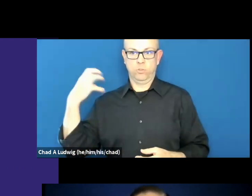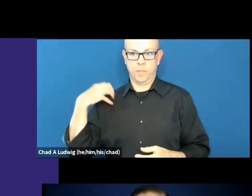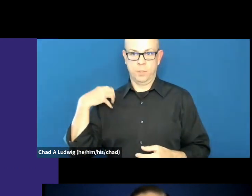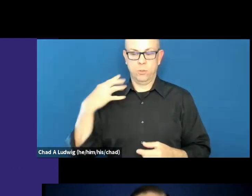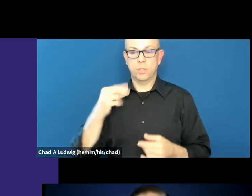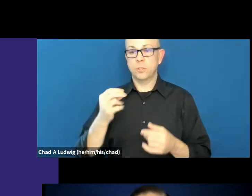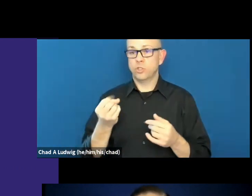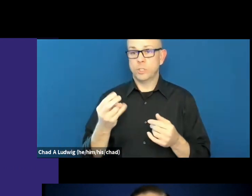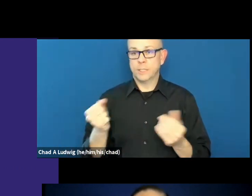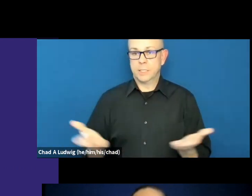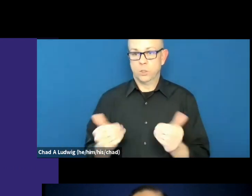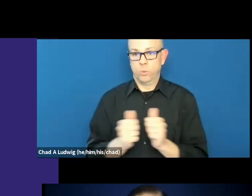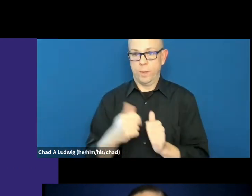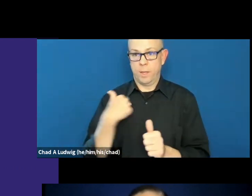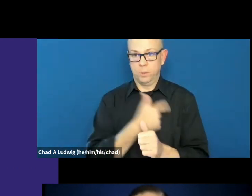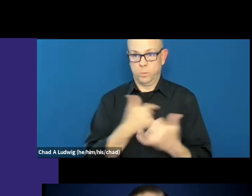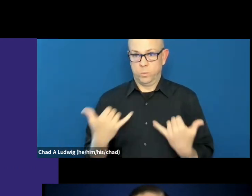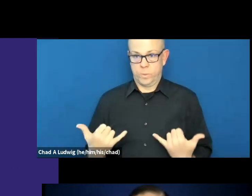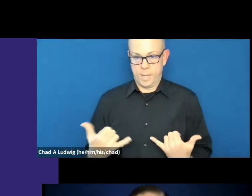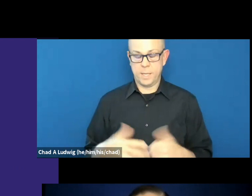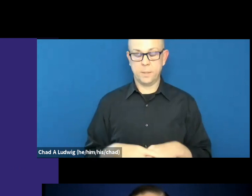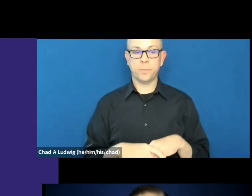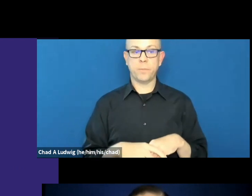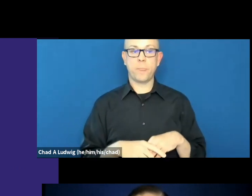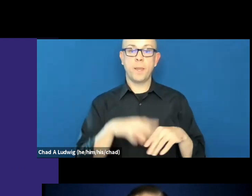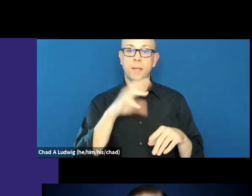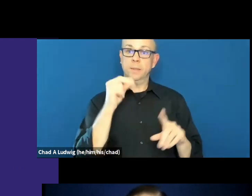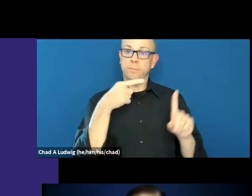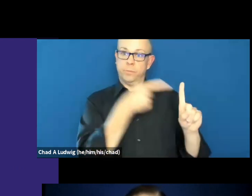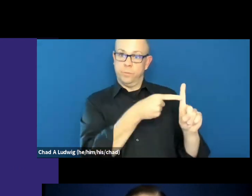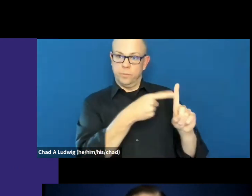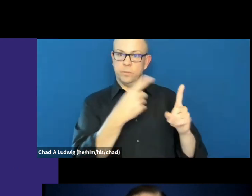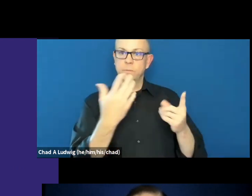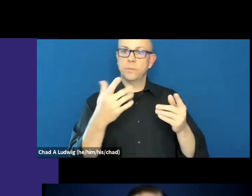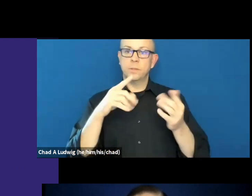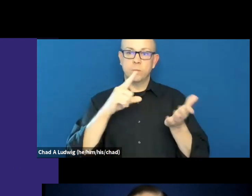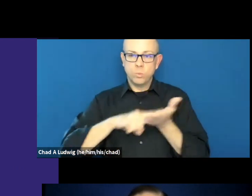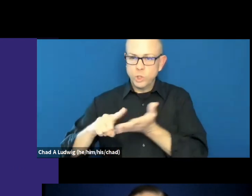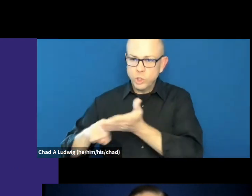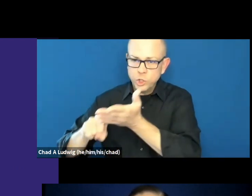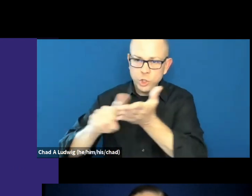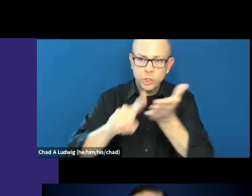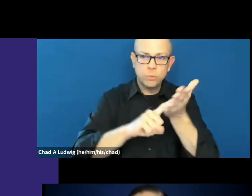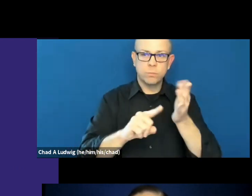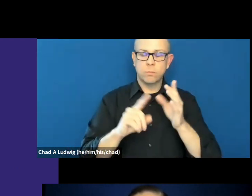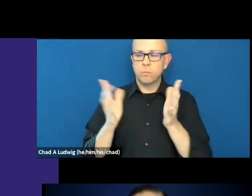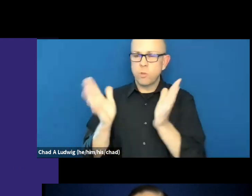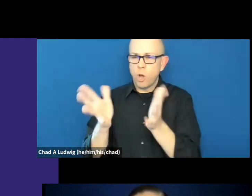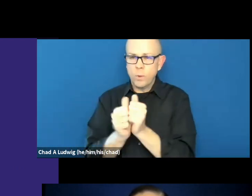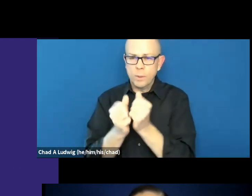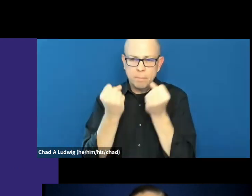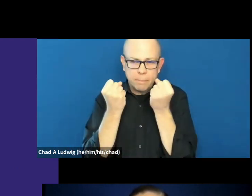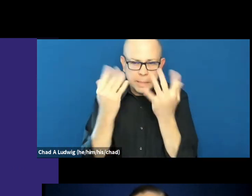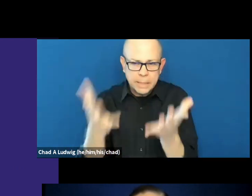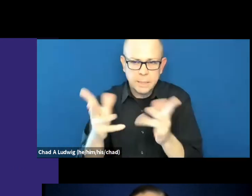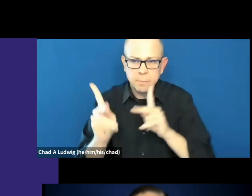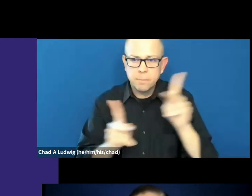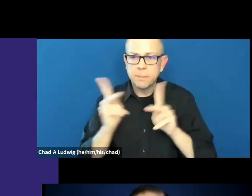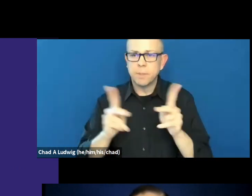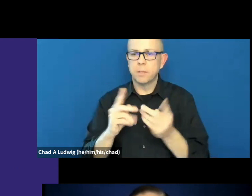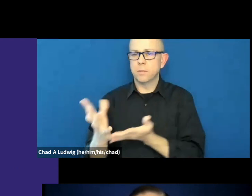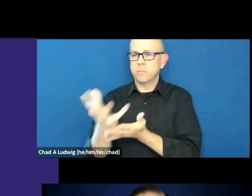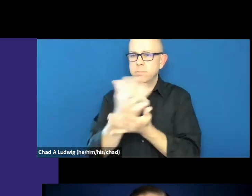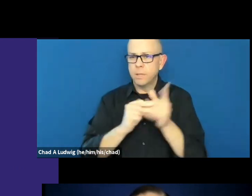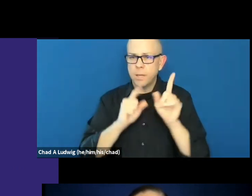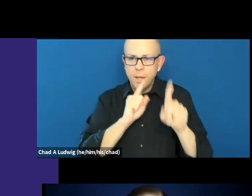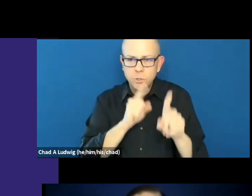and she is currently today our board chair, and she's also here with us today. And she did some research,